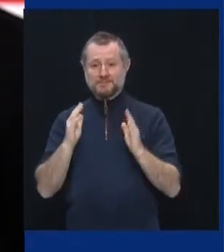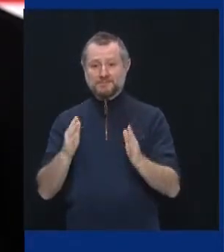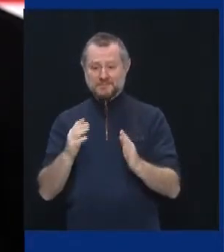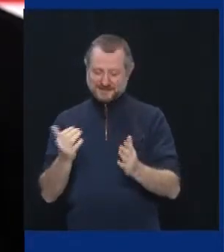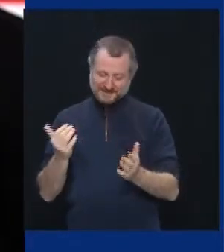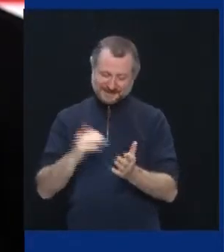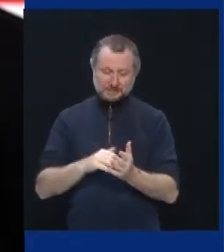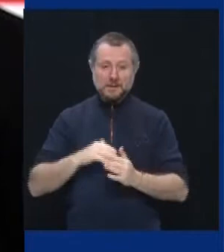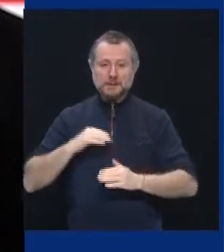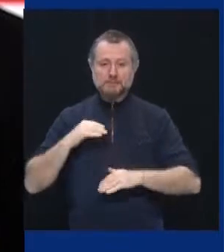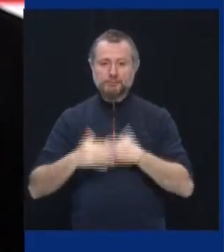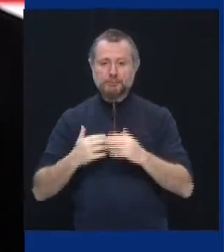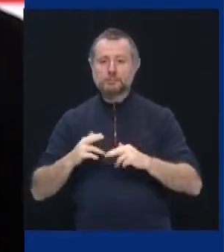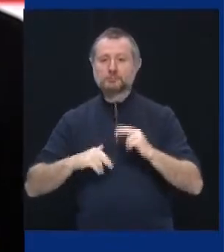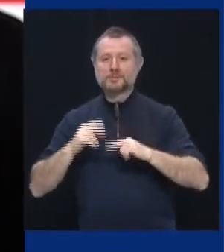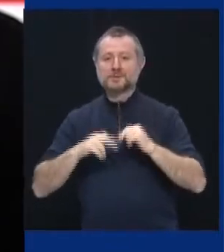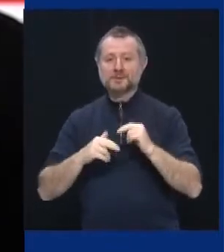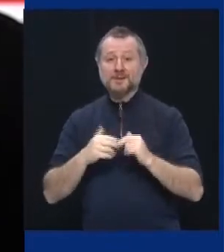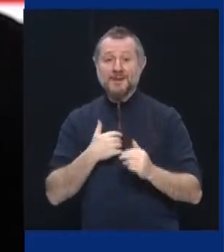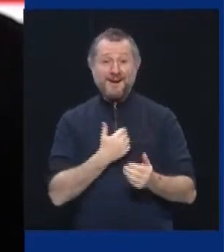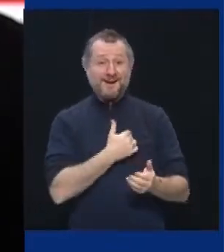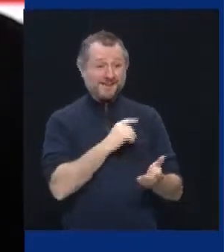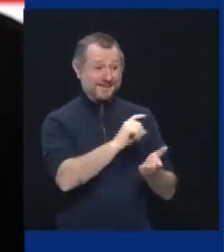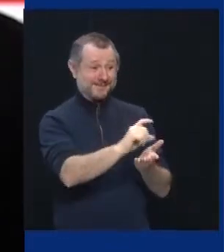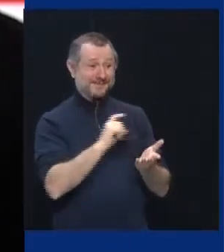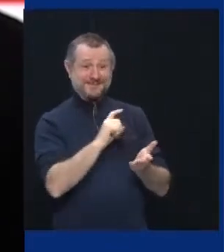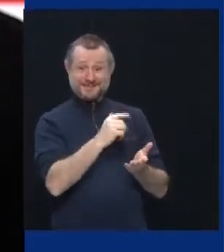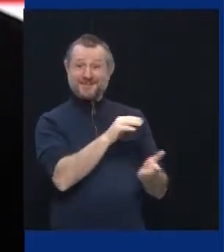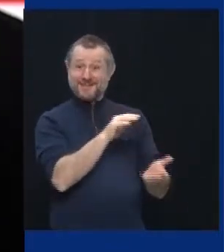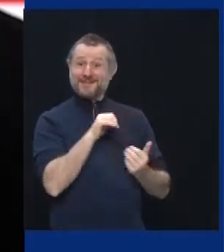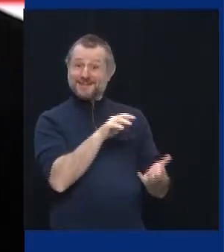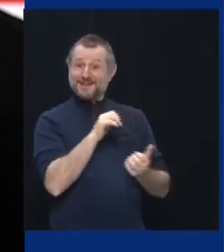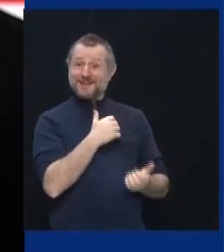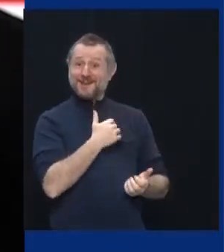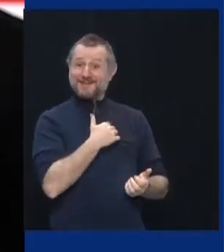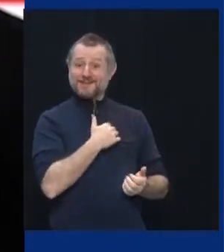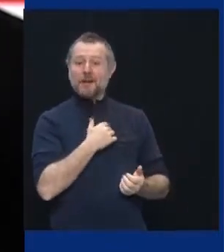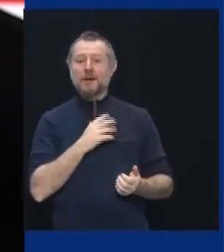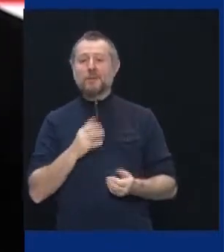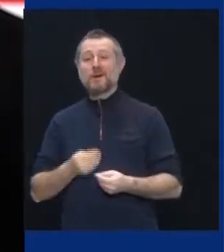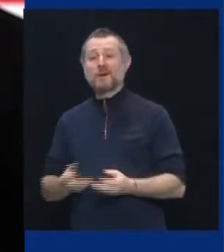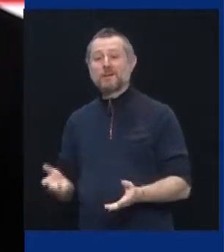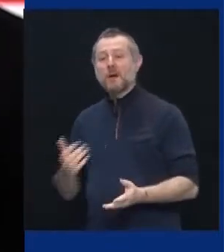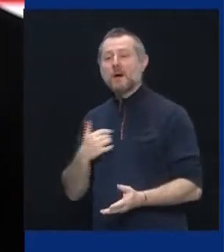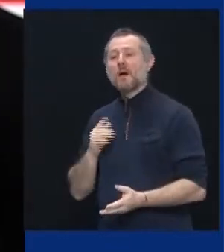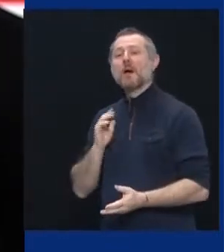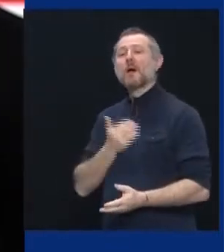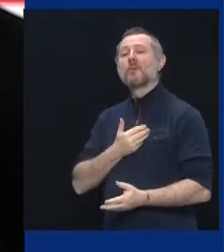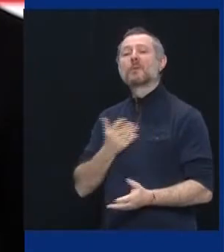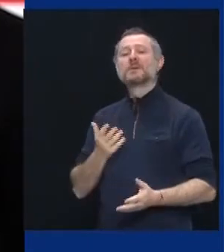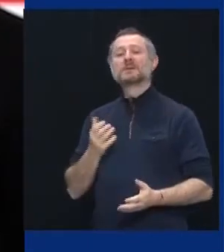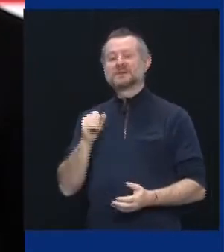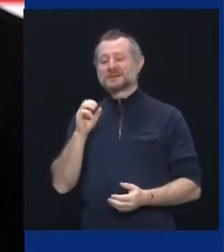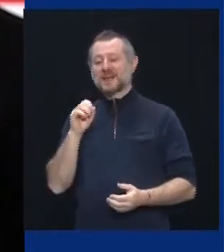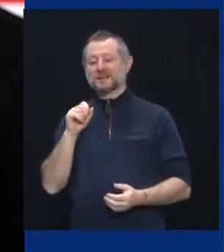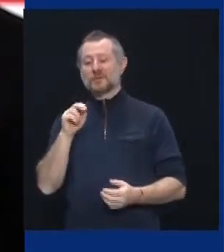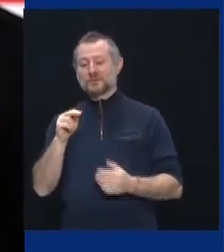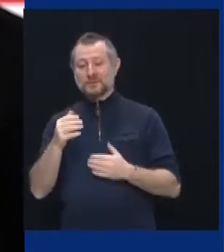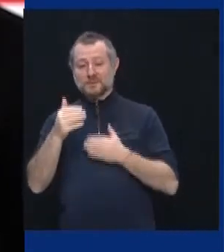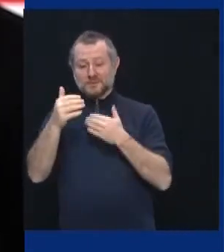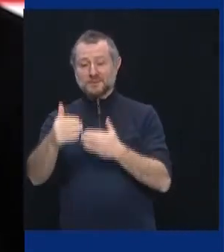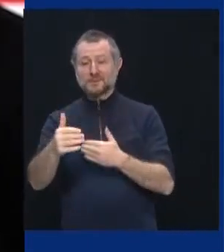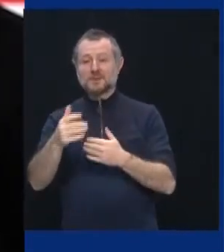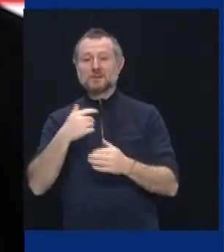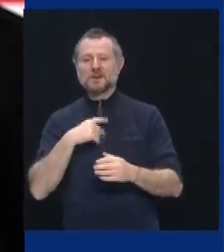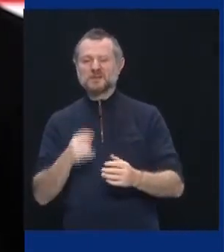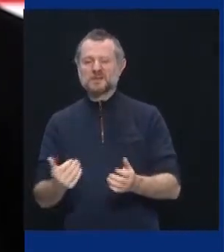coming. We're going to administer it. Now is the season to rebuild. People are going to get back to work. We're going to start